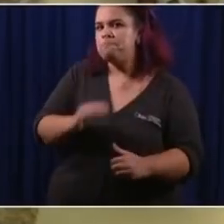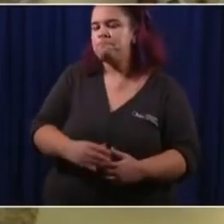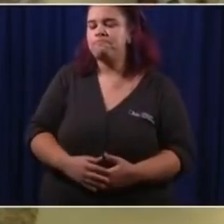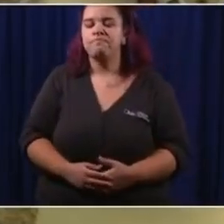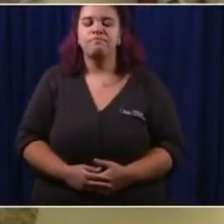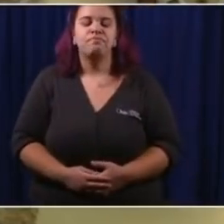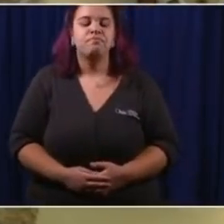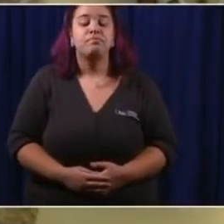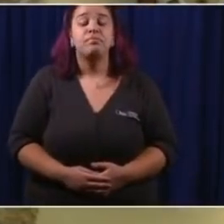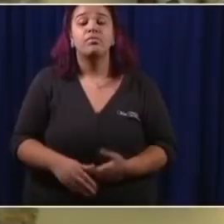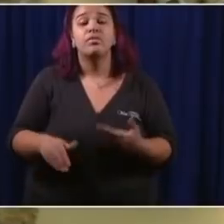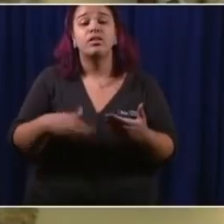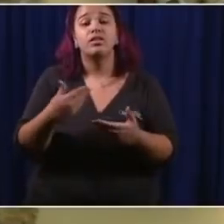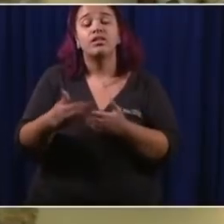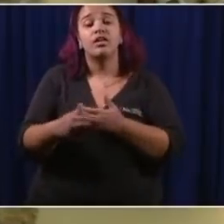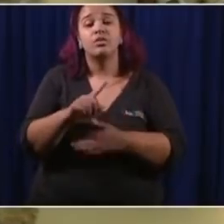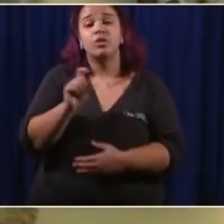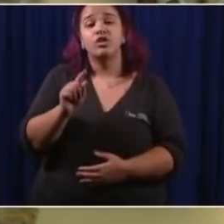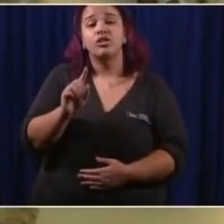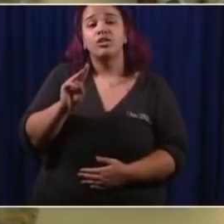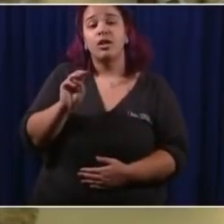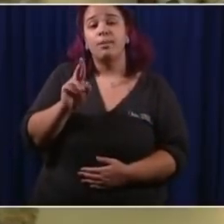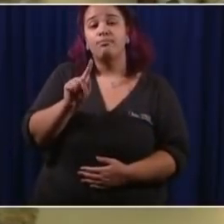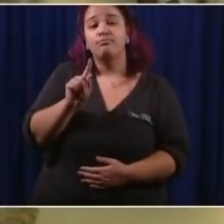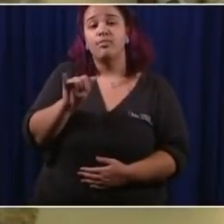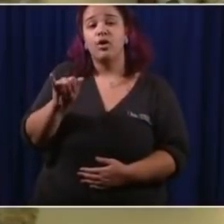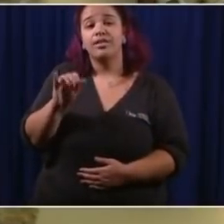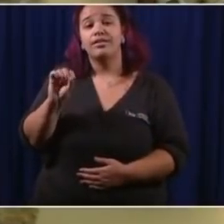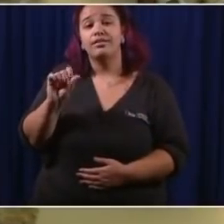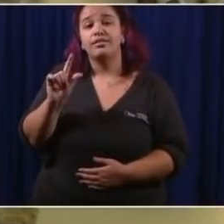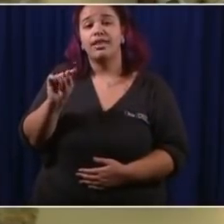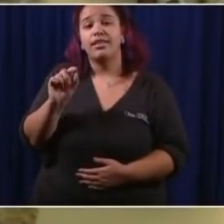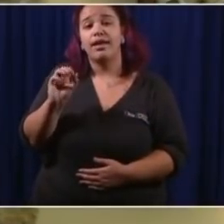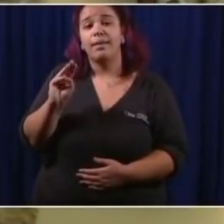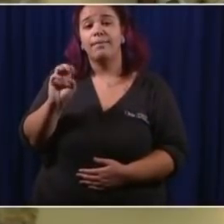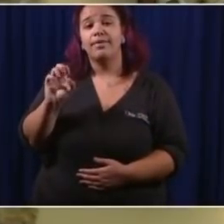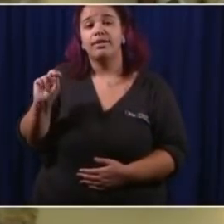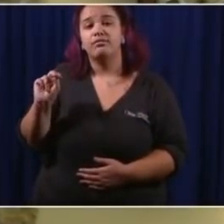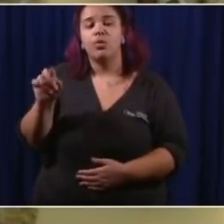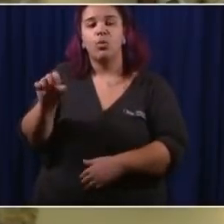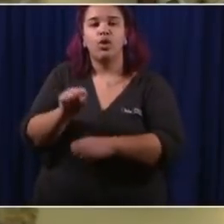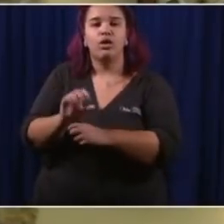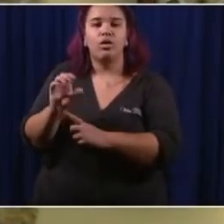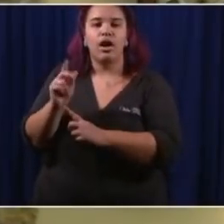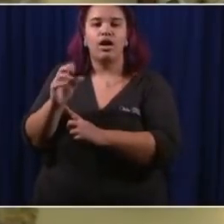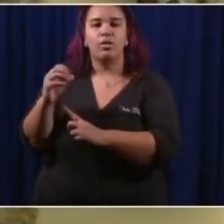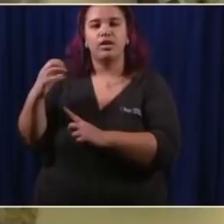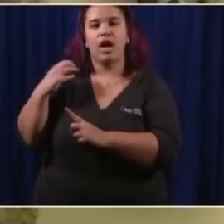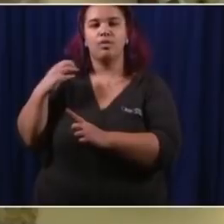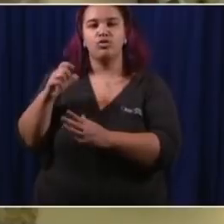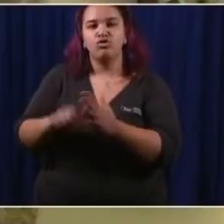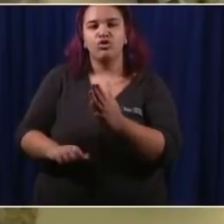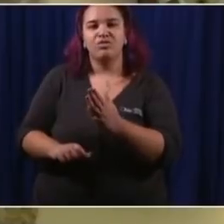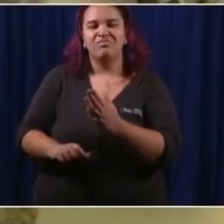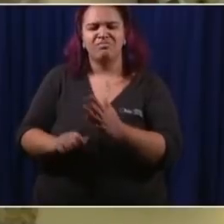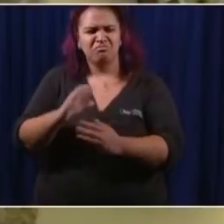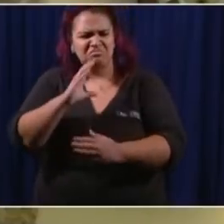Next question is from Marty Schladen at the Ohio Capital Journal. Good afternoon, Governor. Hey, Marty.